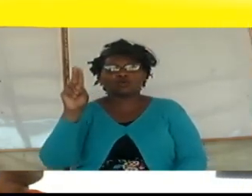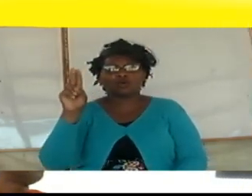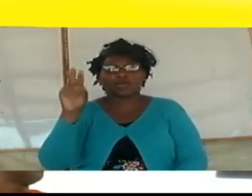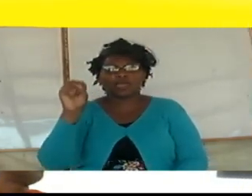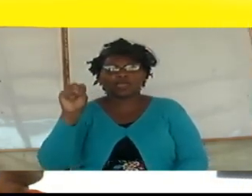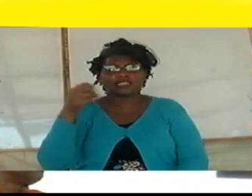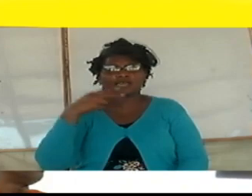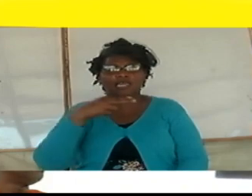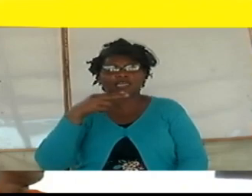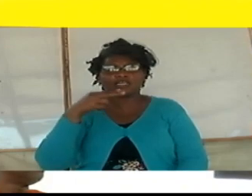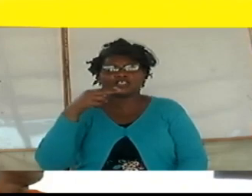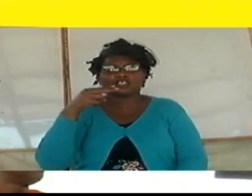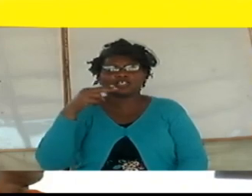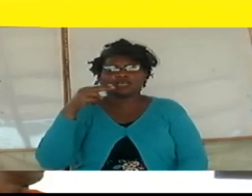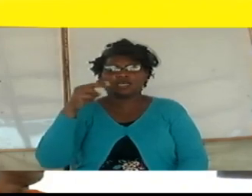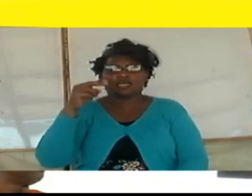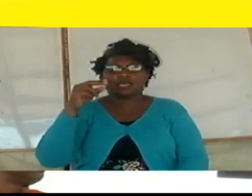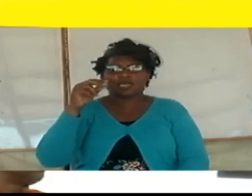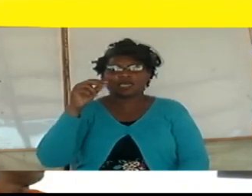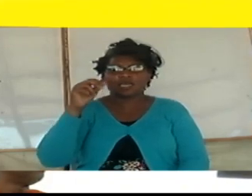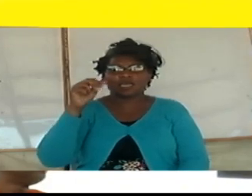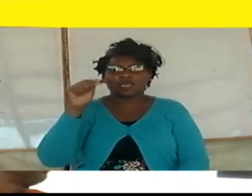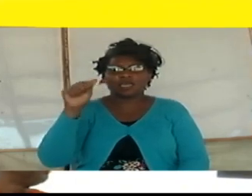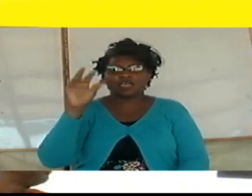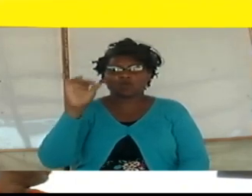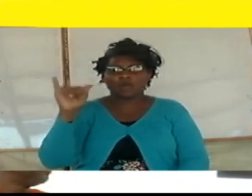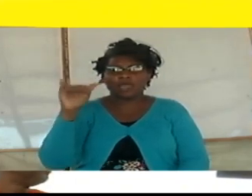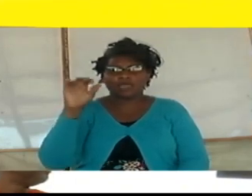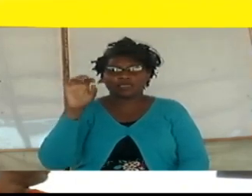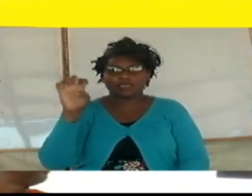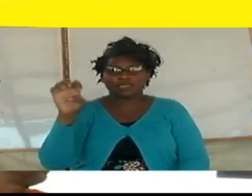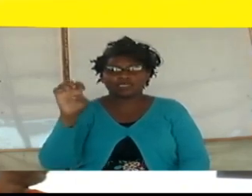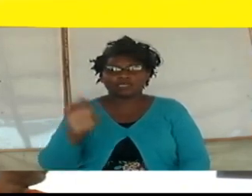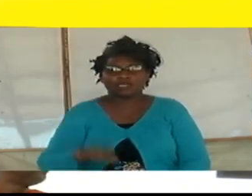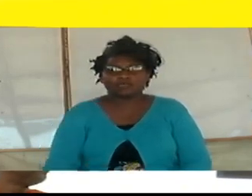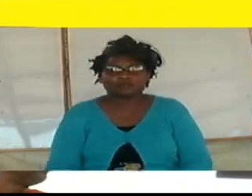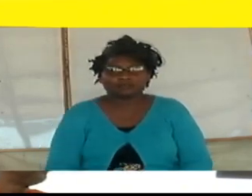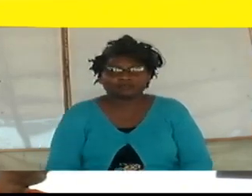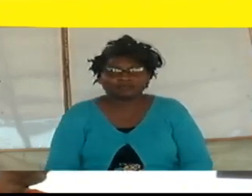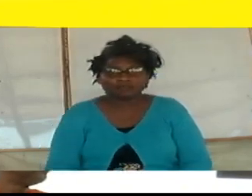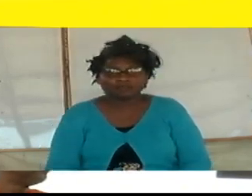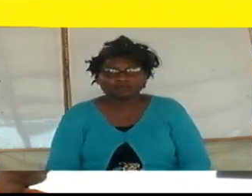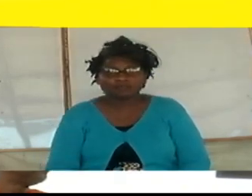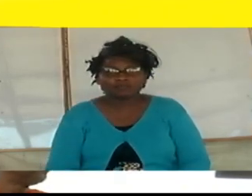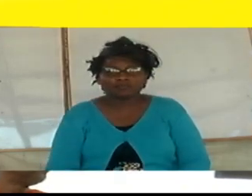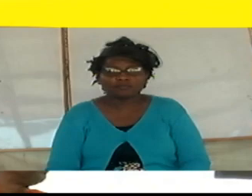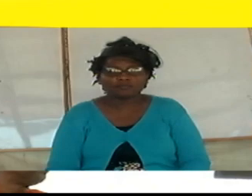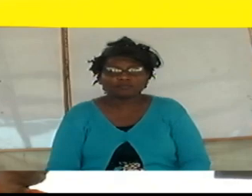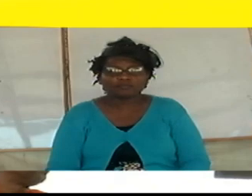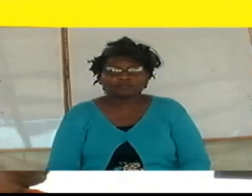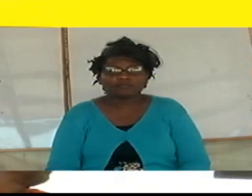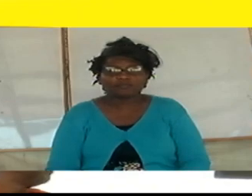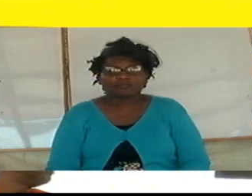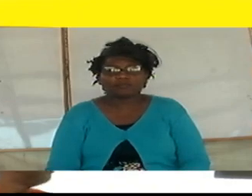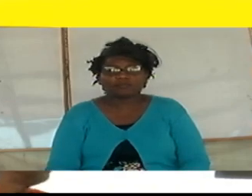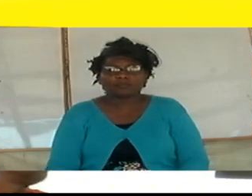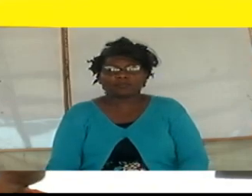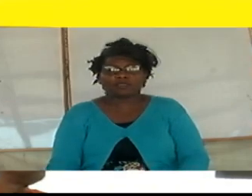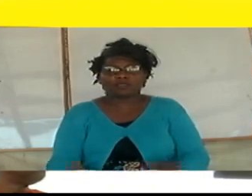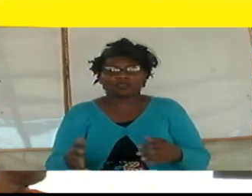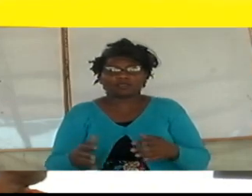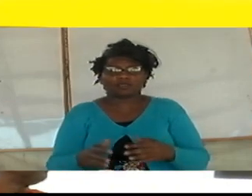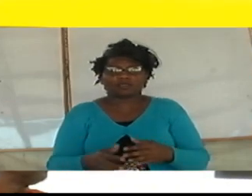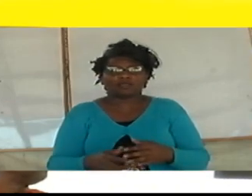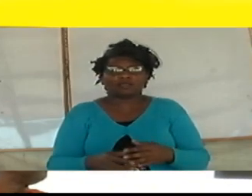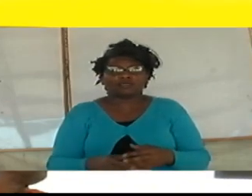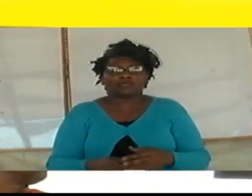invite him to just put on his instrument just for a little bit, and he's just going to come and greet everybody in the name of the Lord. He's just going to